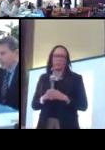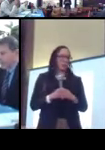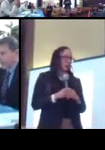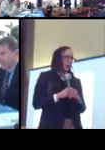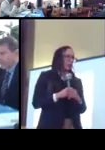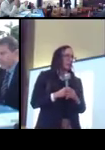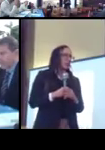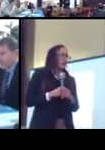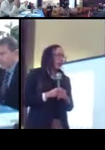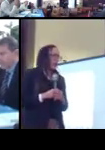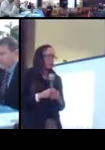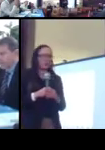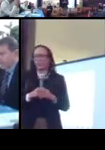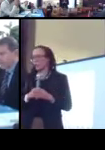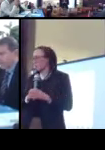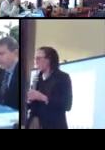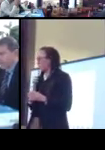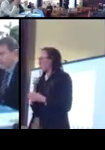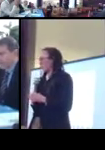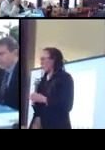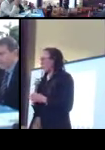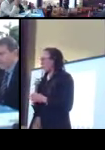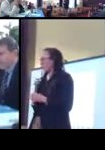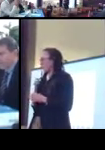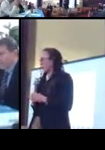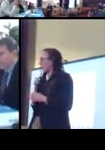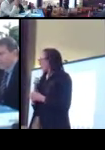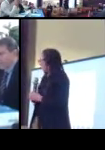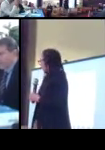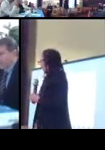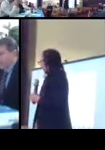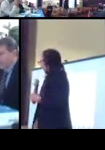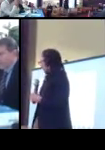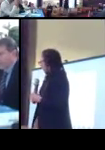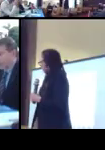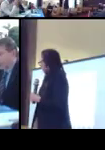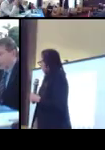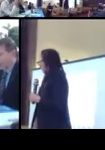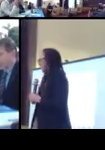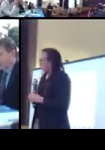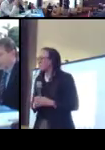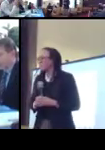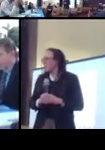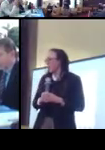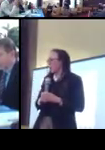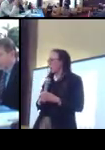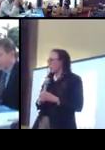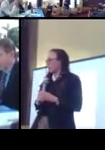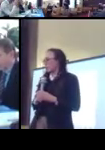their experience in the plan. So first off, I'm going